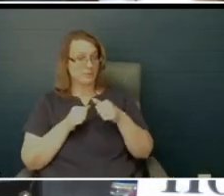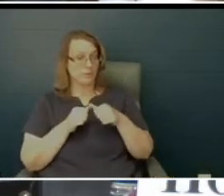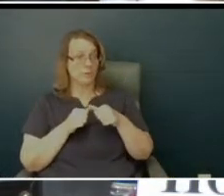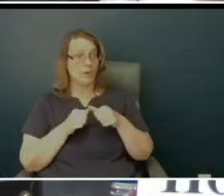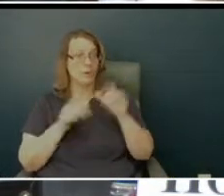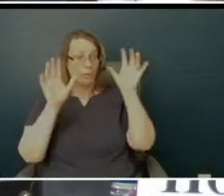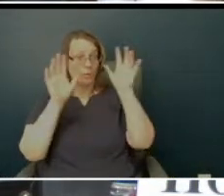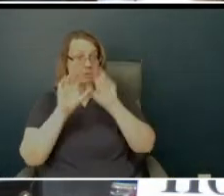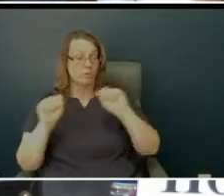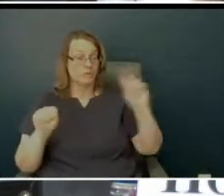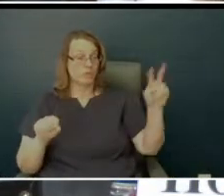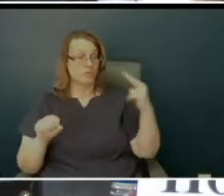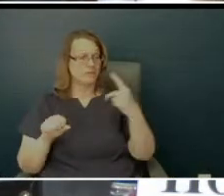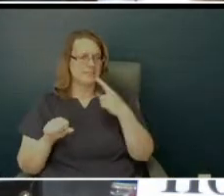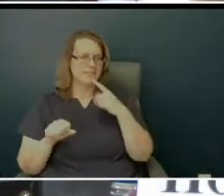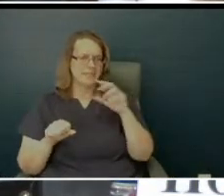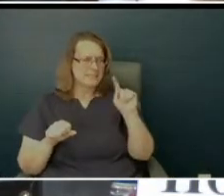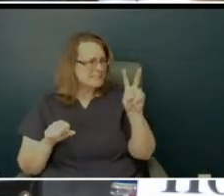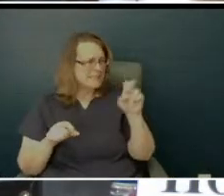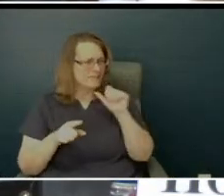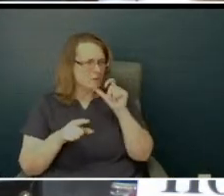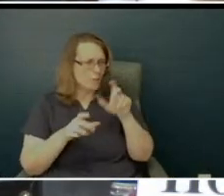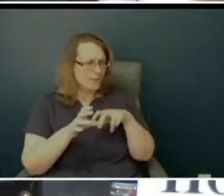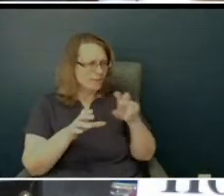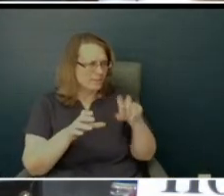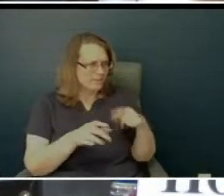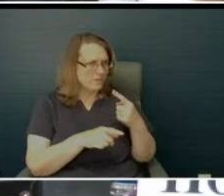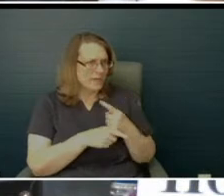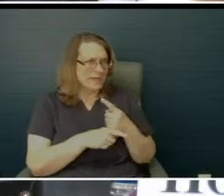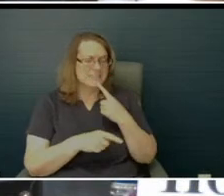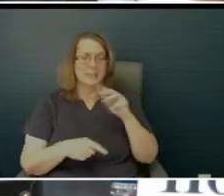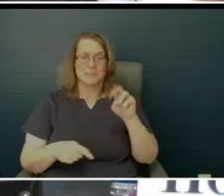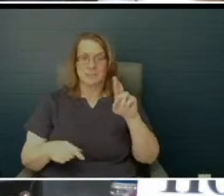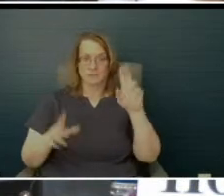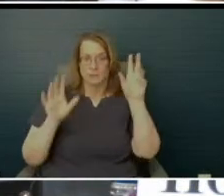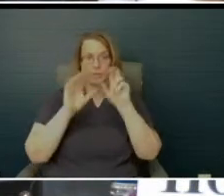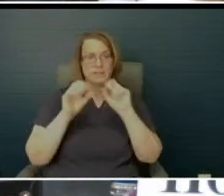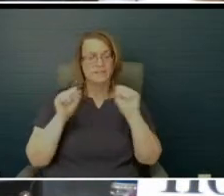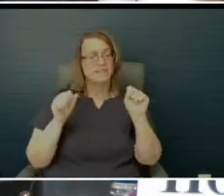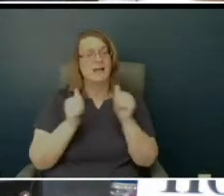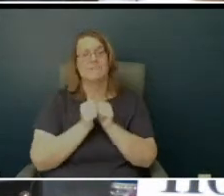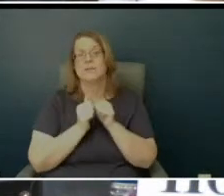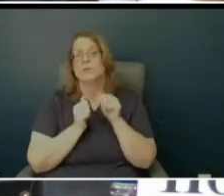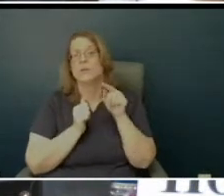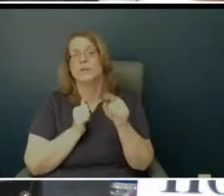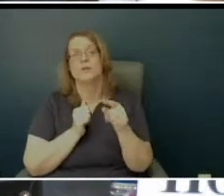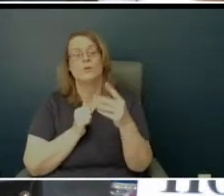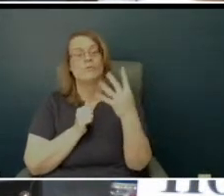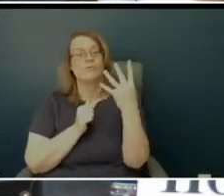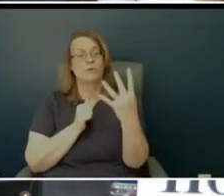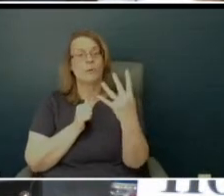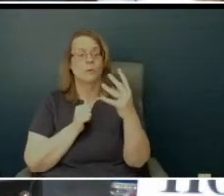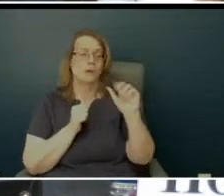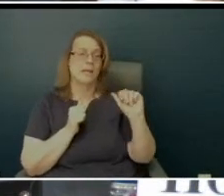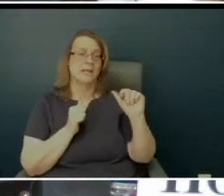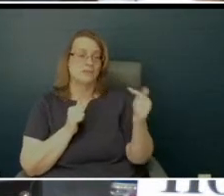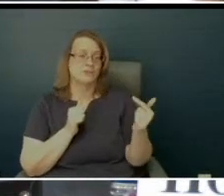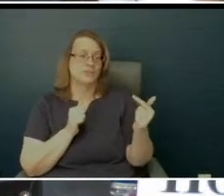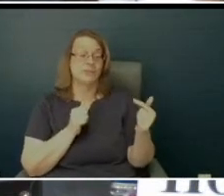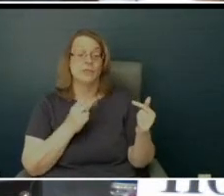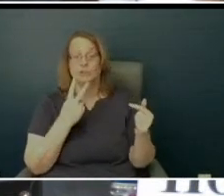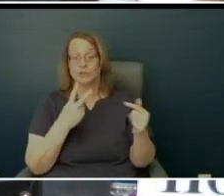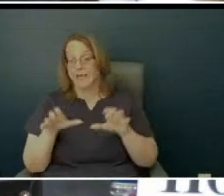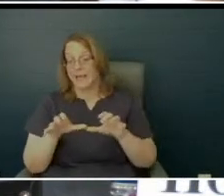said, Steve, you wouldn't leave, would you? I said, Mr. President, I've been with you through 4 attorneys general, including 2 acting attorney